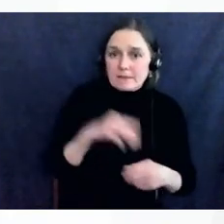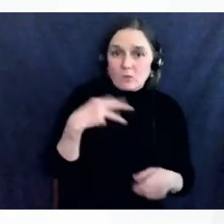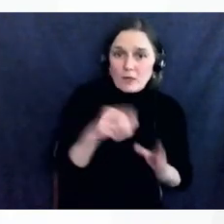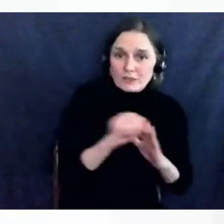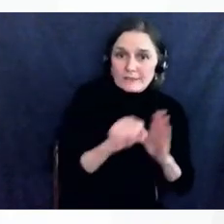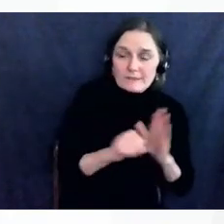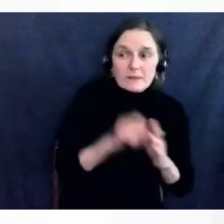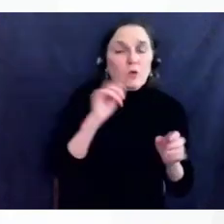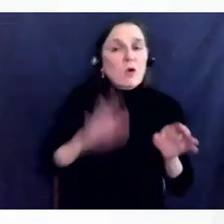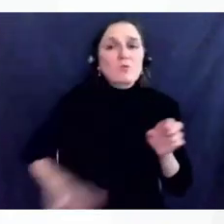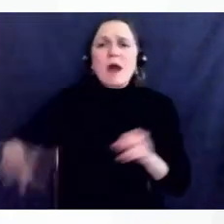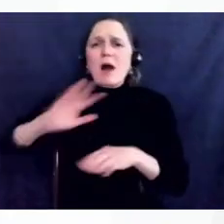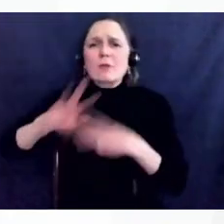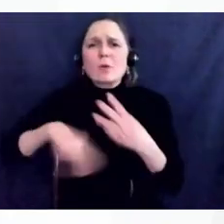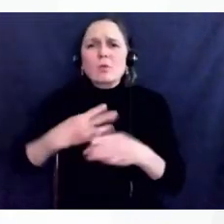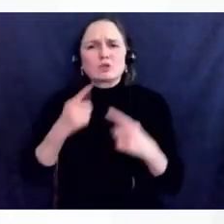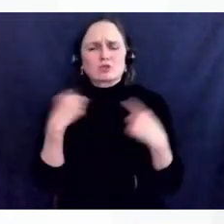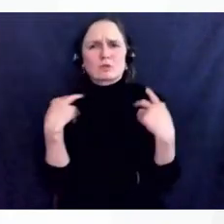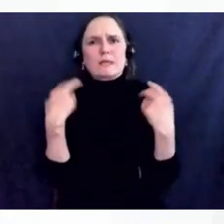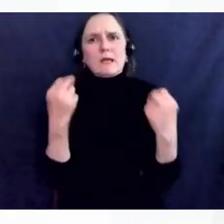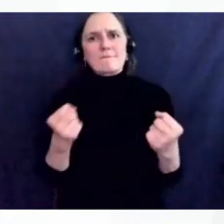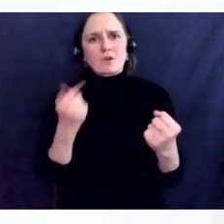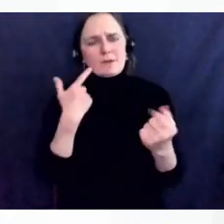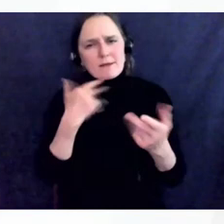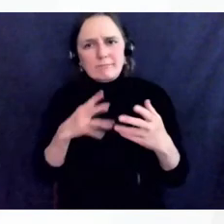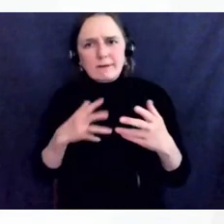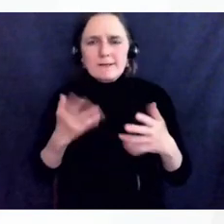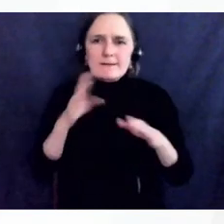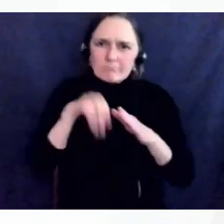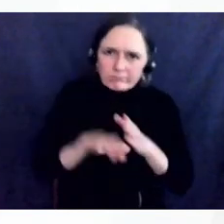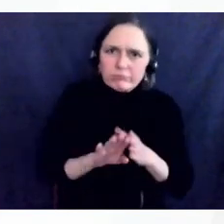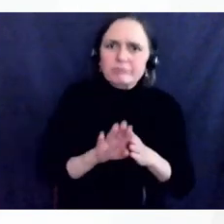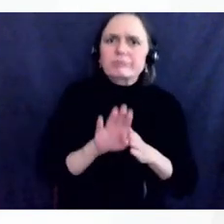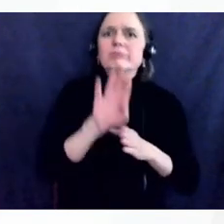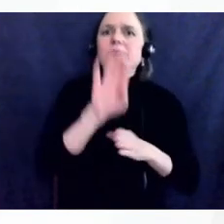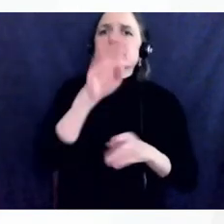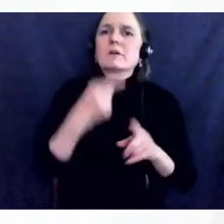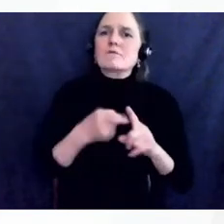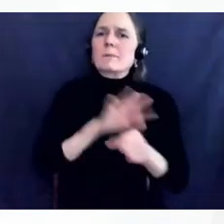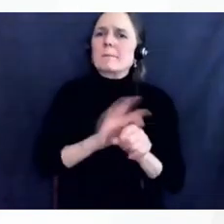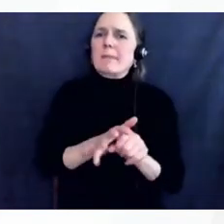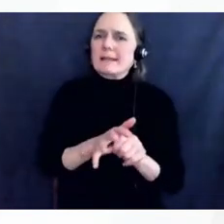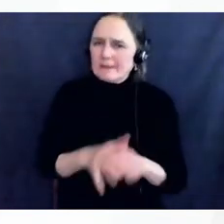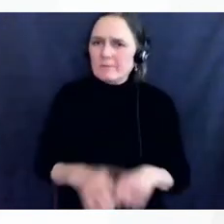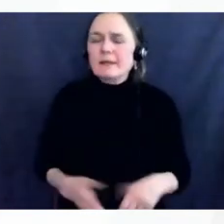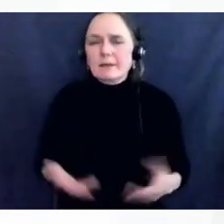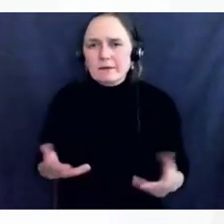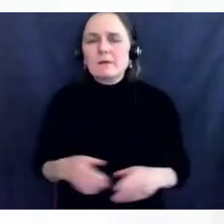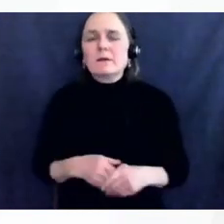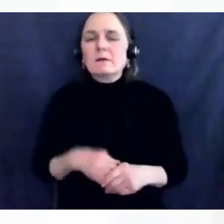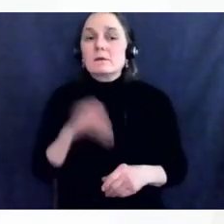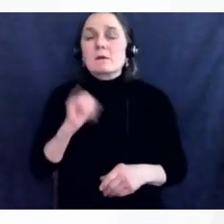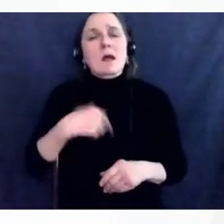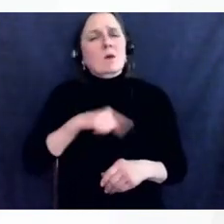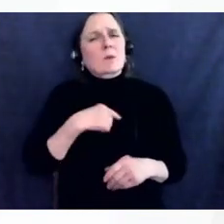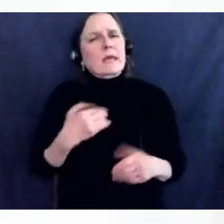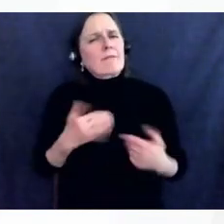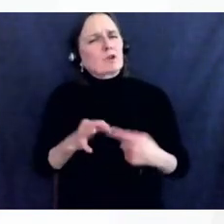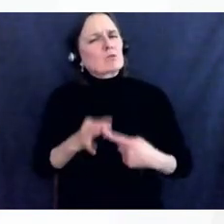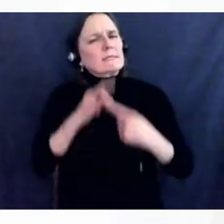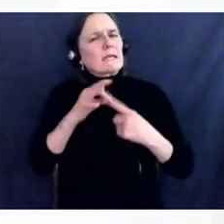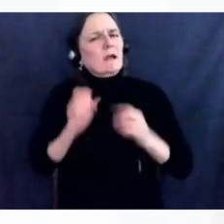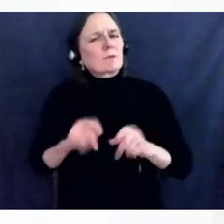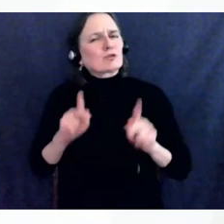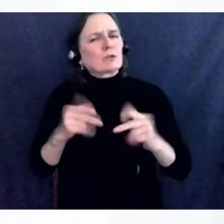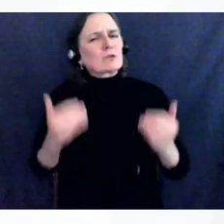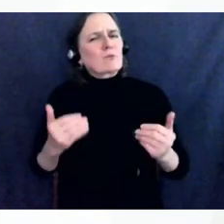We have a unique opportunity right now to change higher education. We need to ask ourselves what we have learned